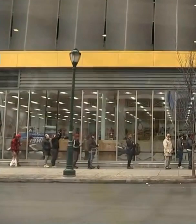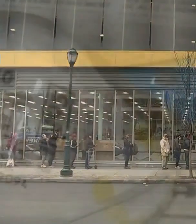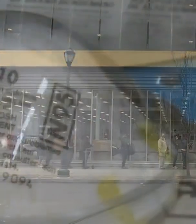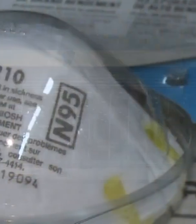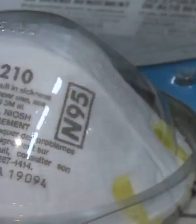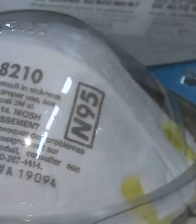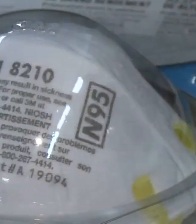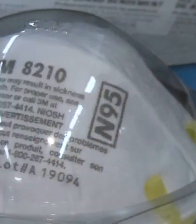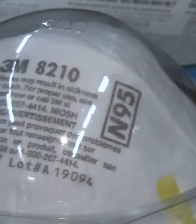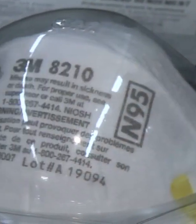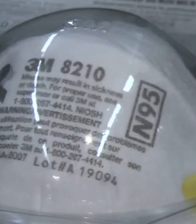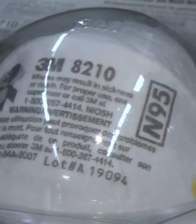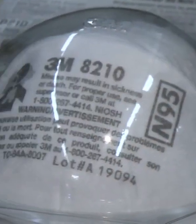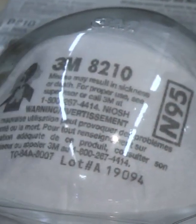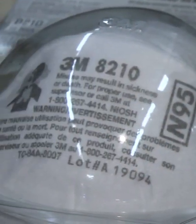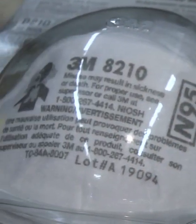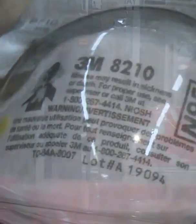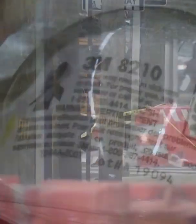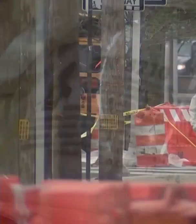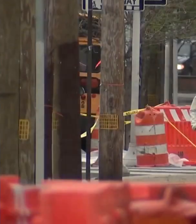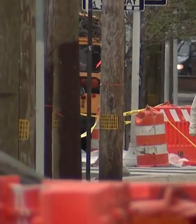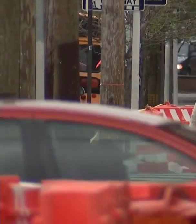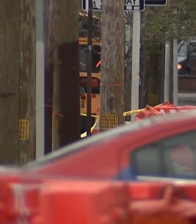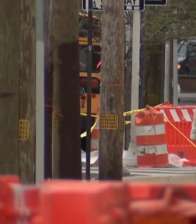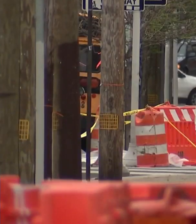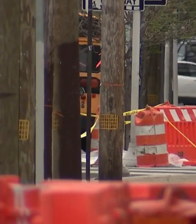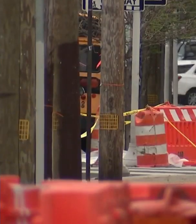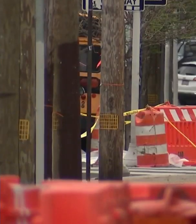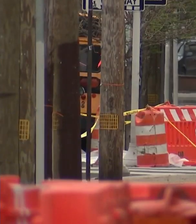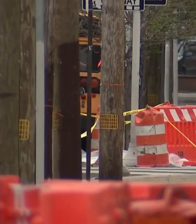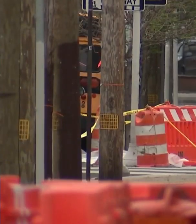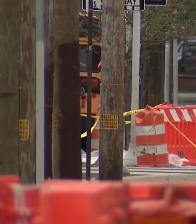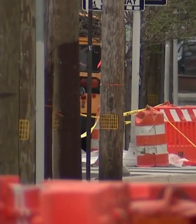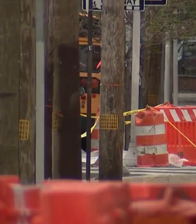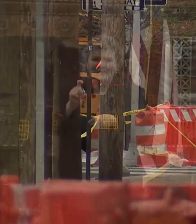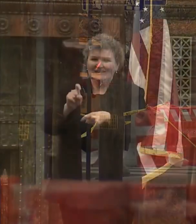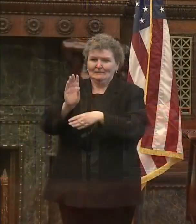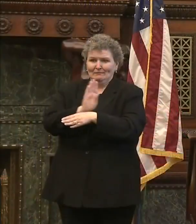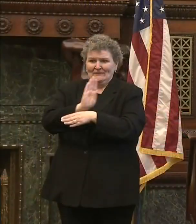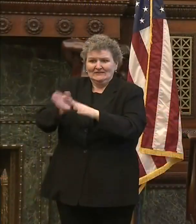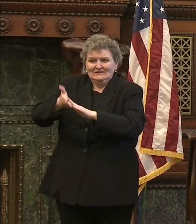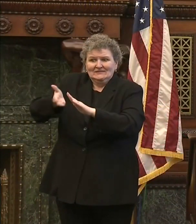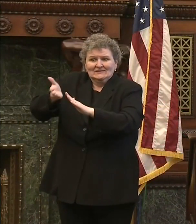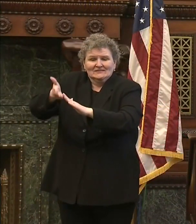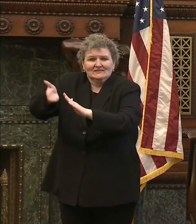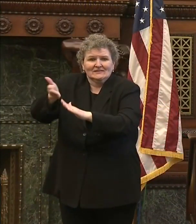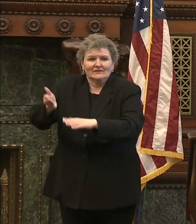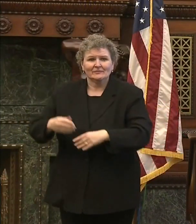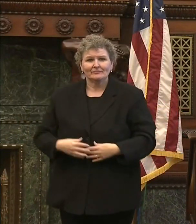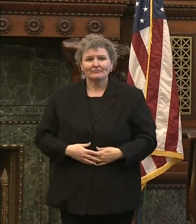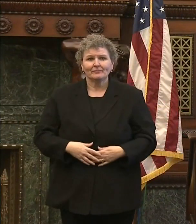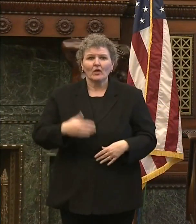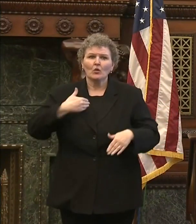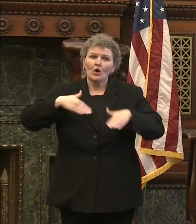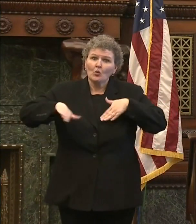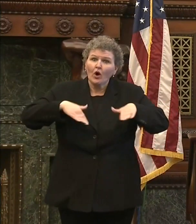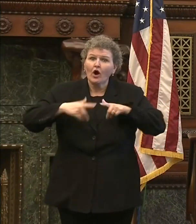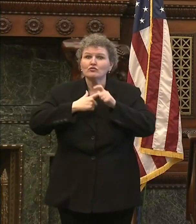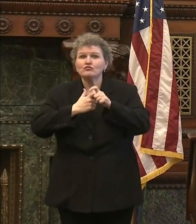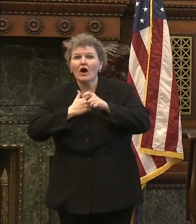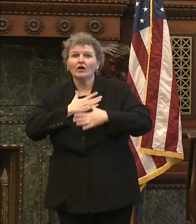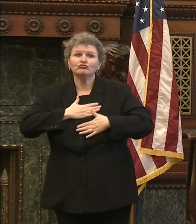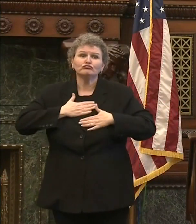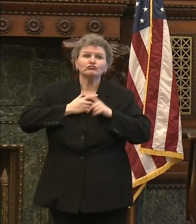medical attention. Essential businesses and going outside are okay too. Walking, running, cycling, and operating